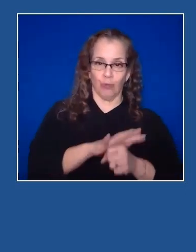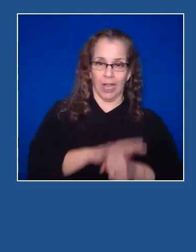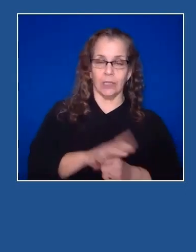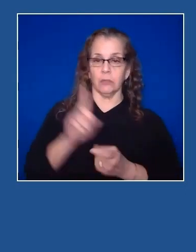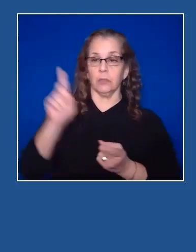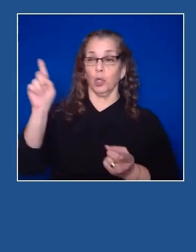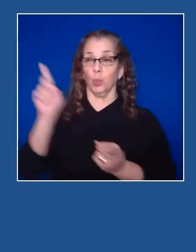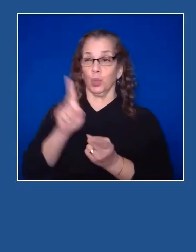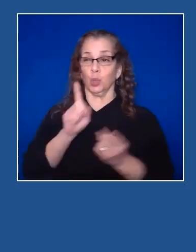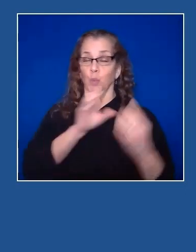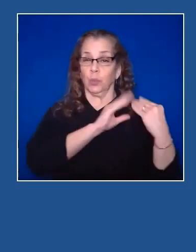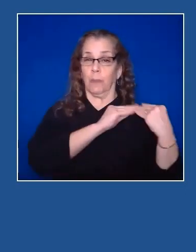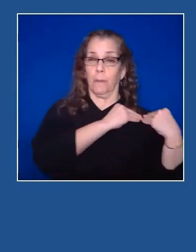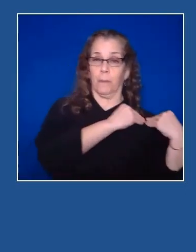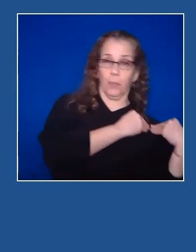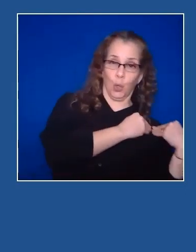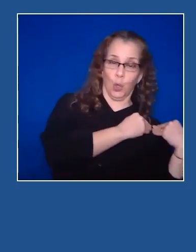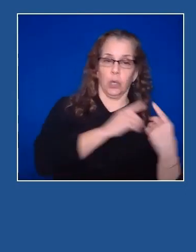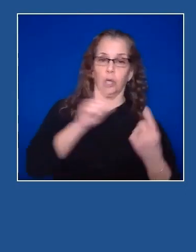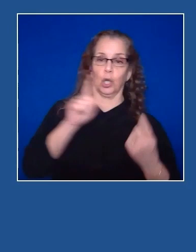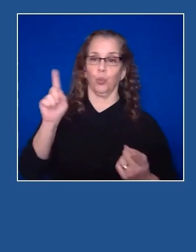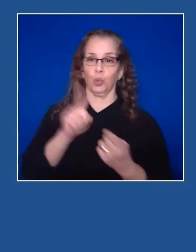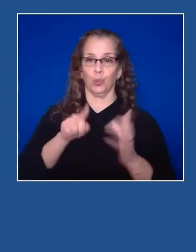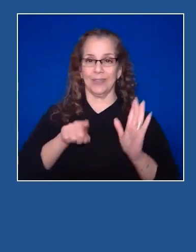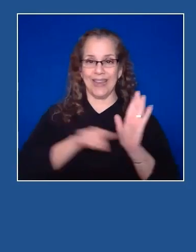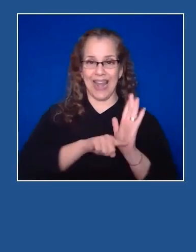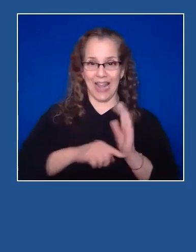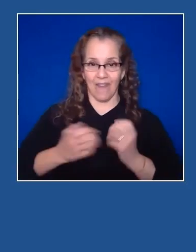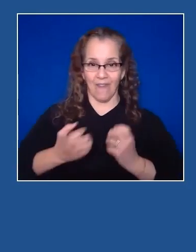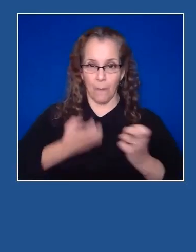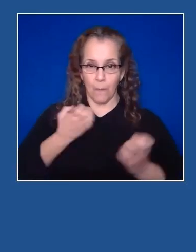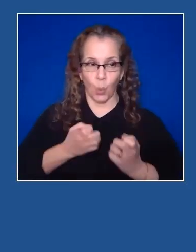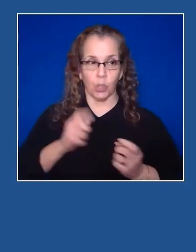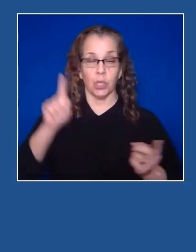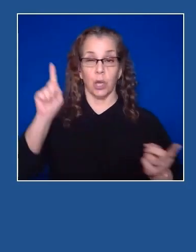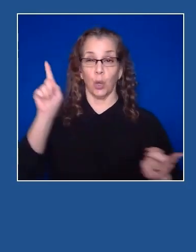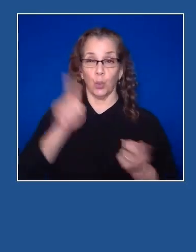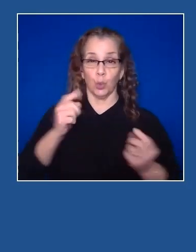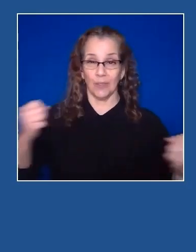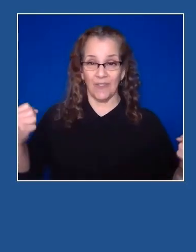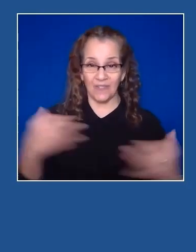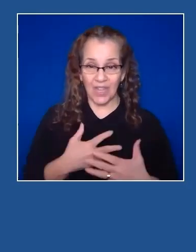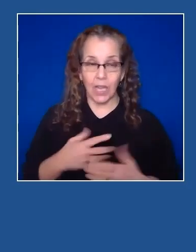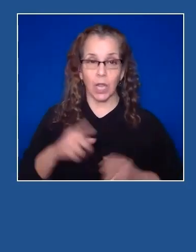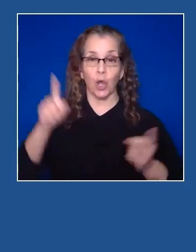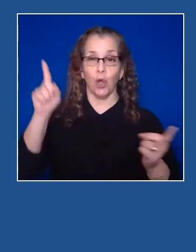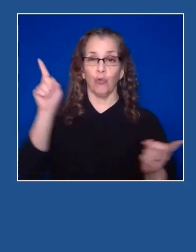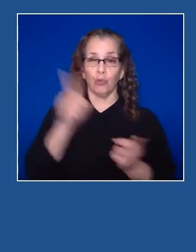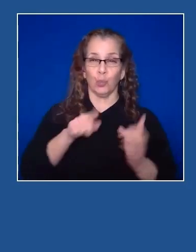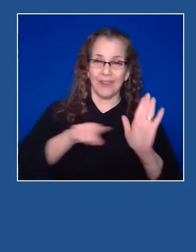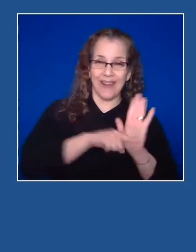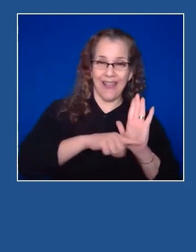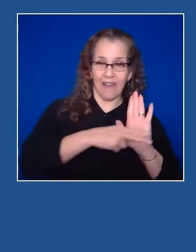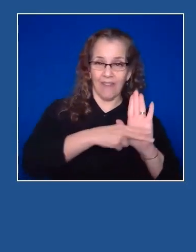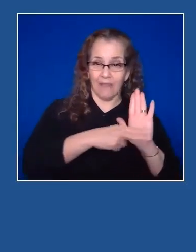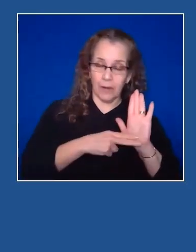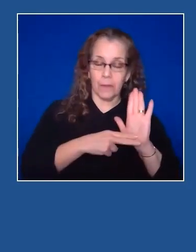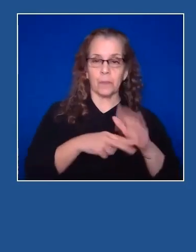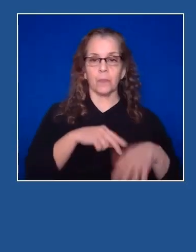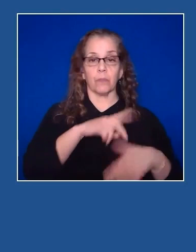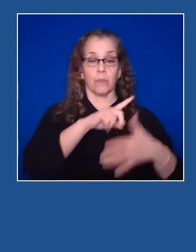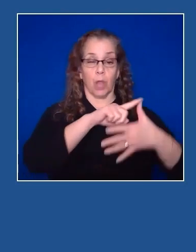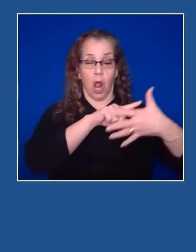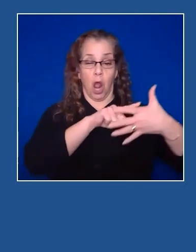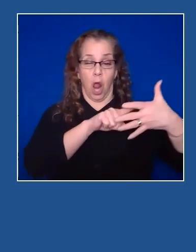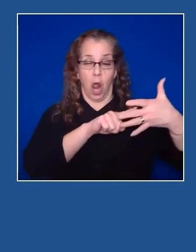reducing negative emotion, reducing fear, reducing stigma, all those help the